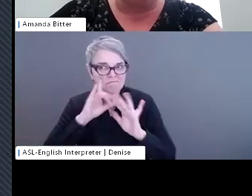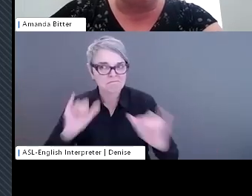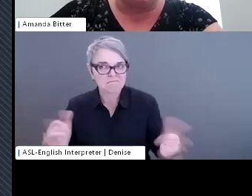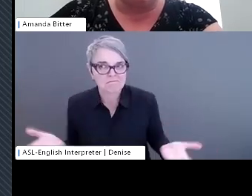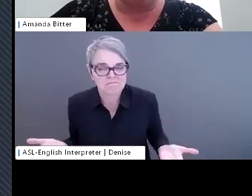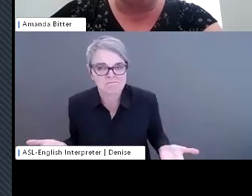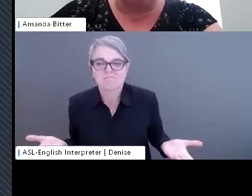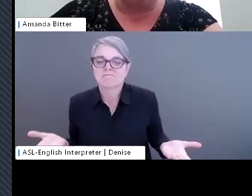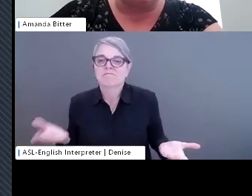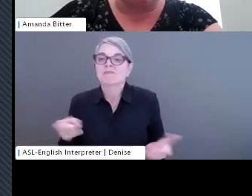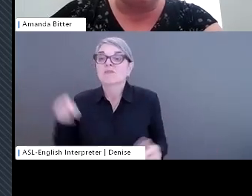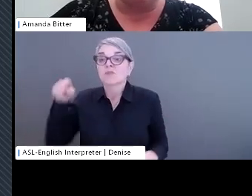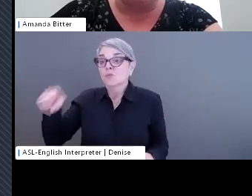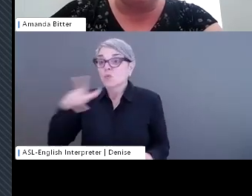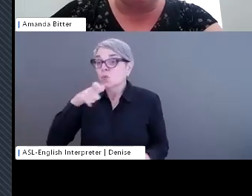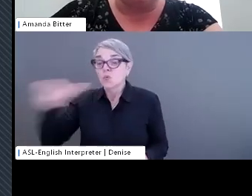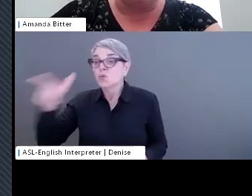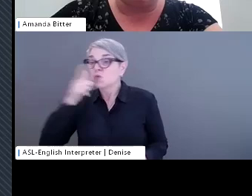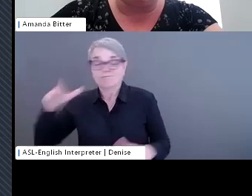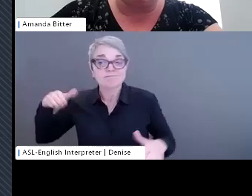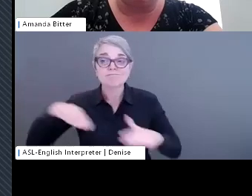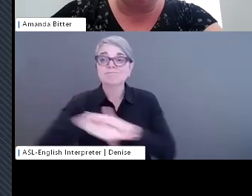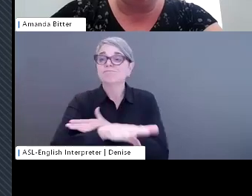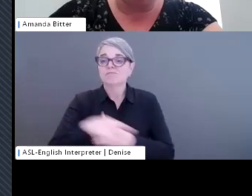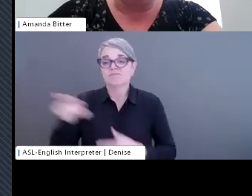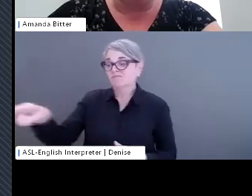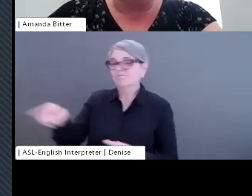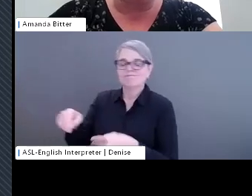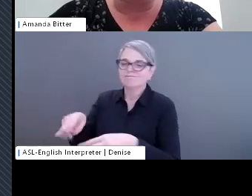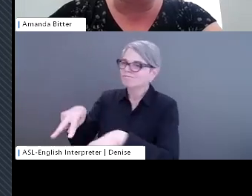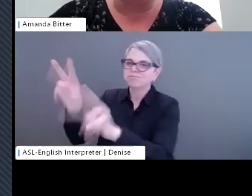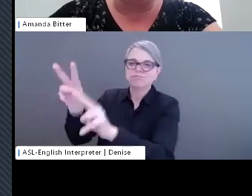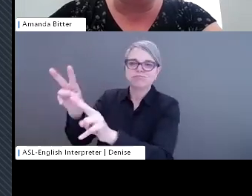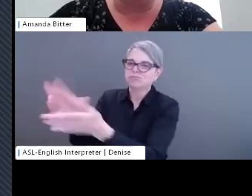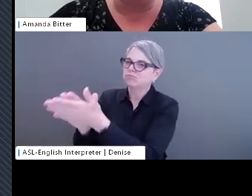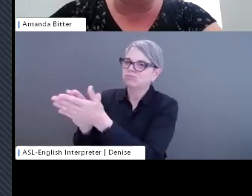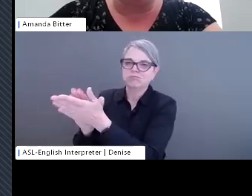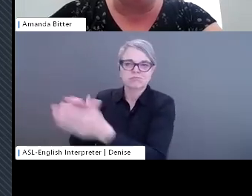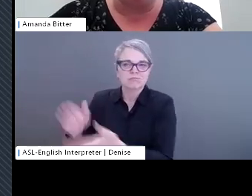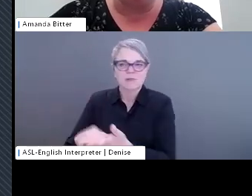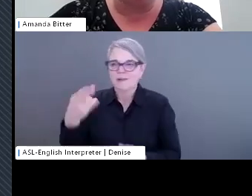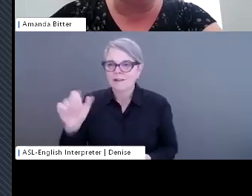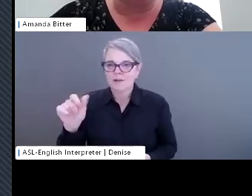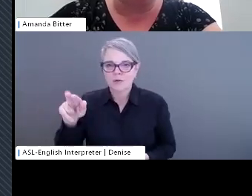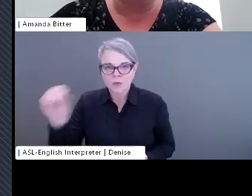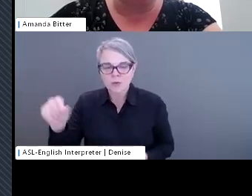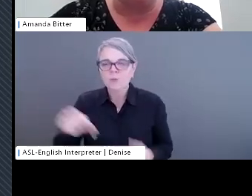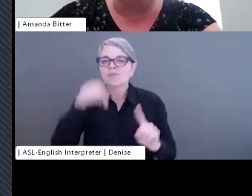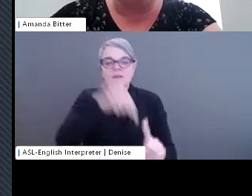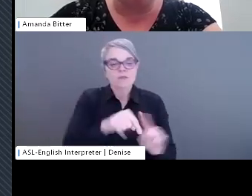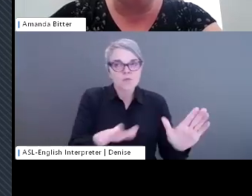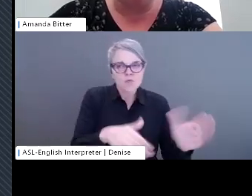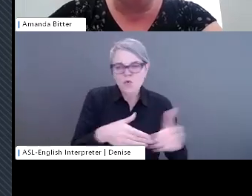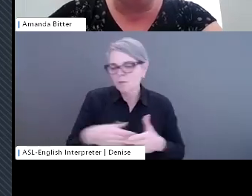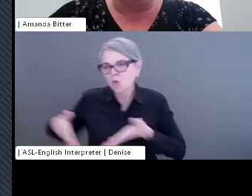whoever rushed in there, they're heroes for me for sure. So there was a trail of blood from the room to the hallway. The majority of it was